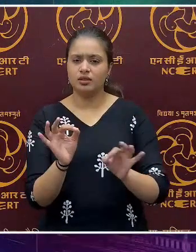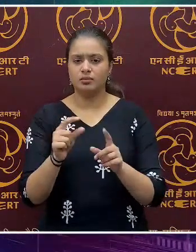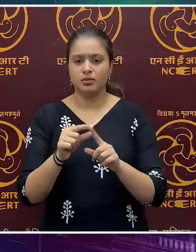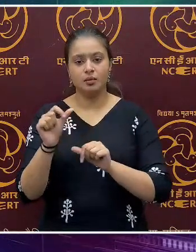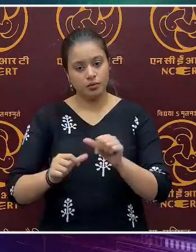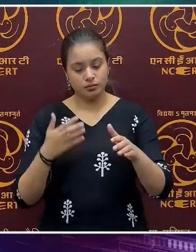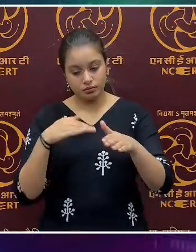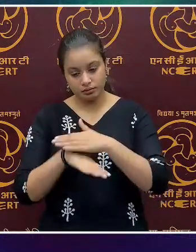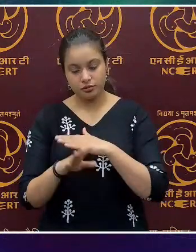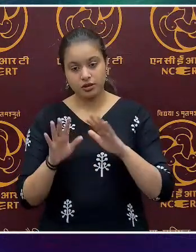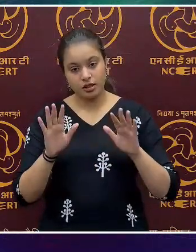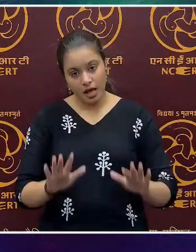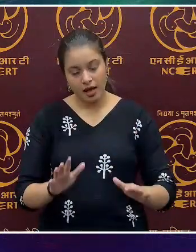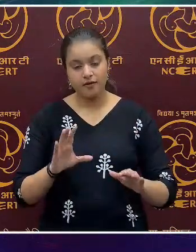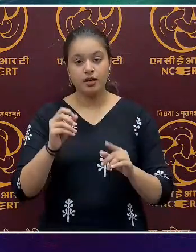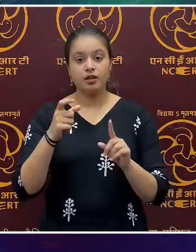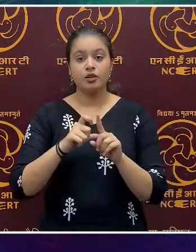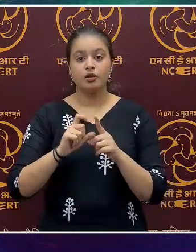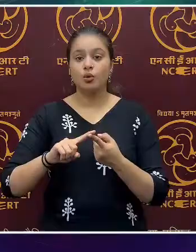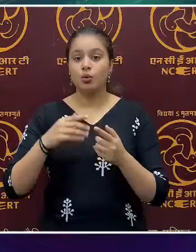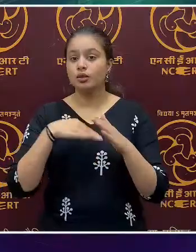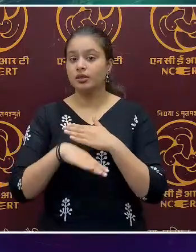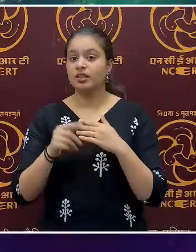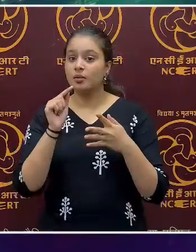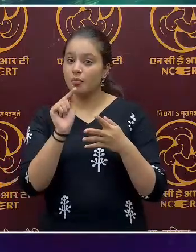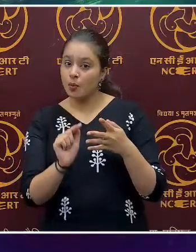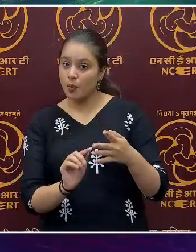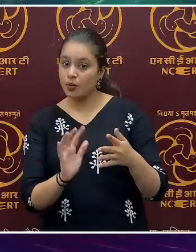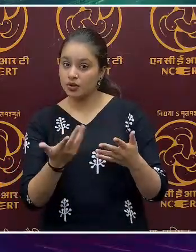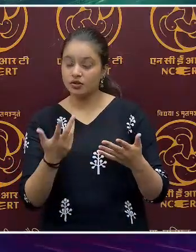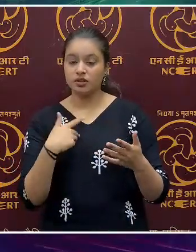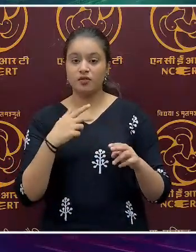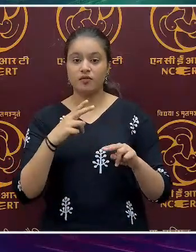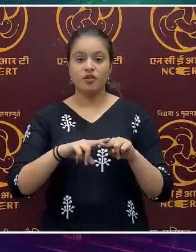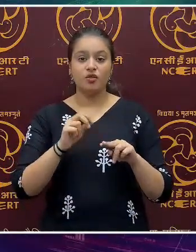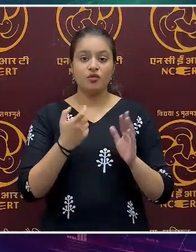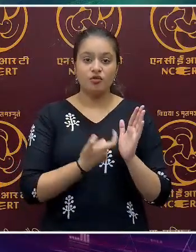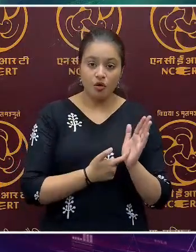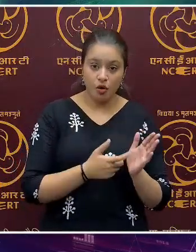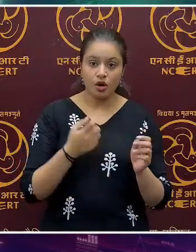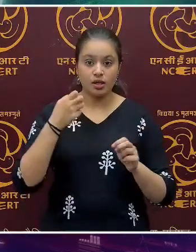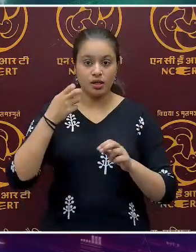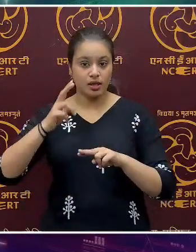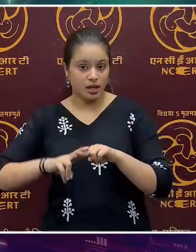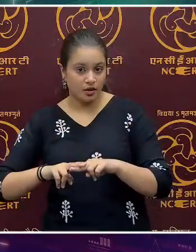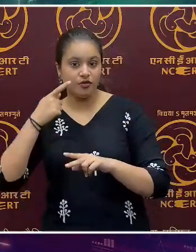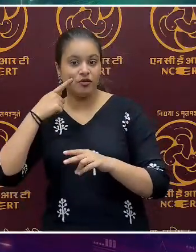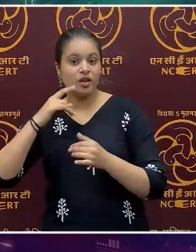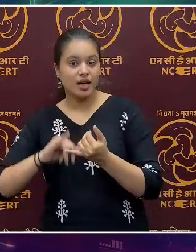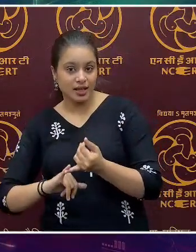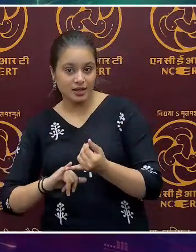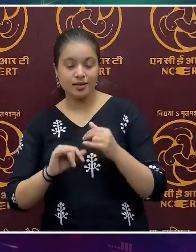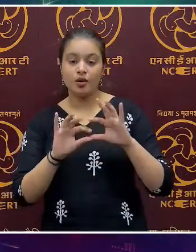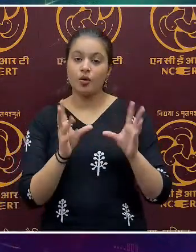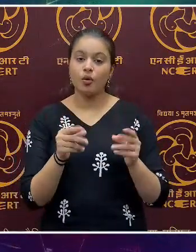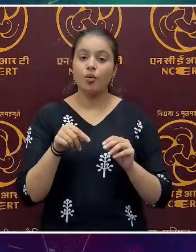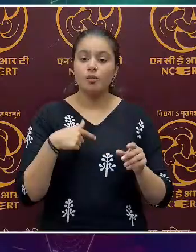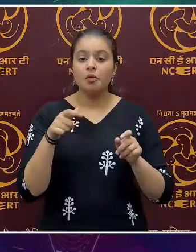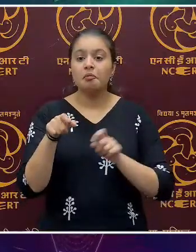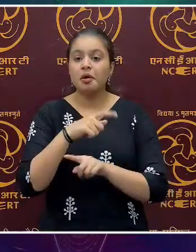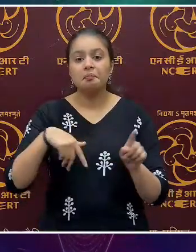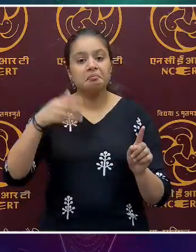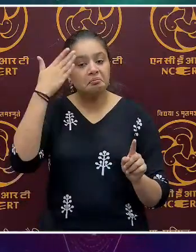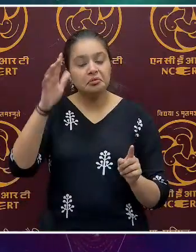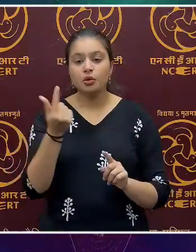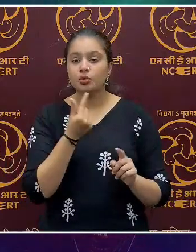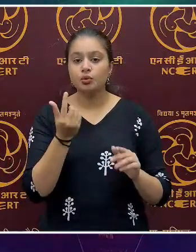in code, you can see that the conditions are written like for condition, if condition, else condition, but user don't know why we are using it. So he or